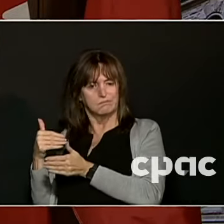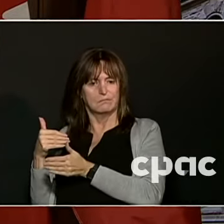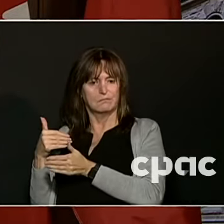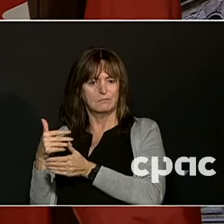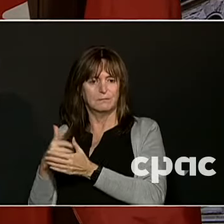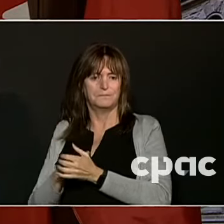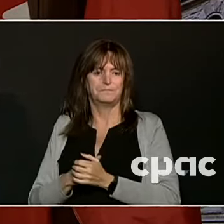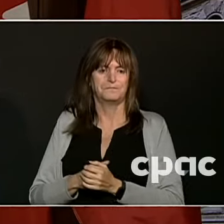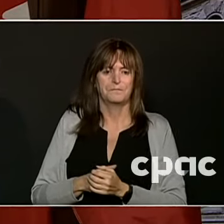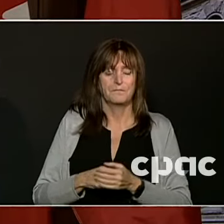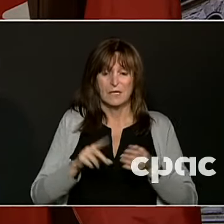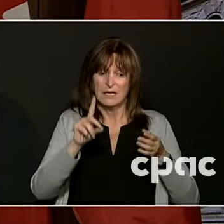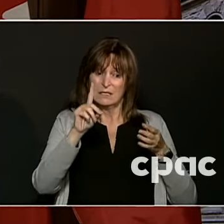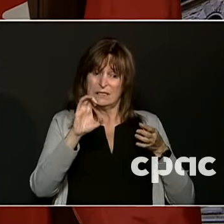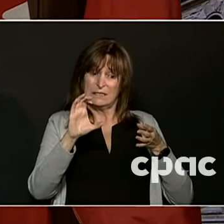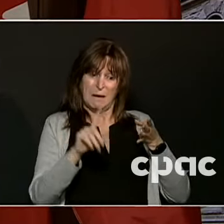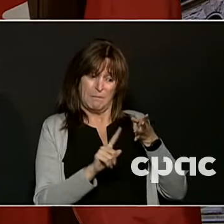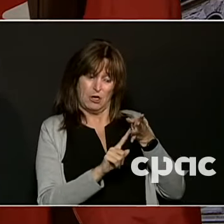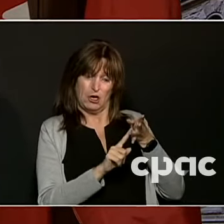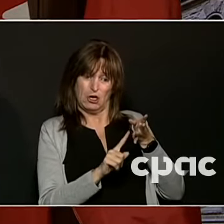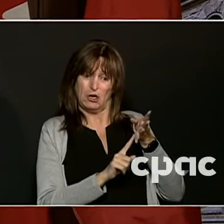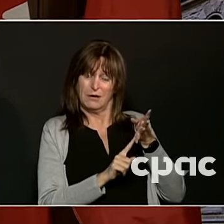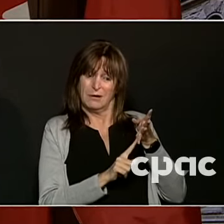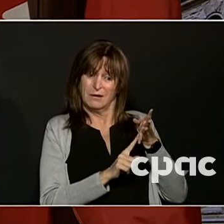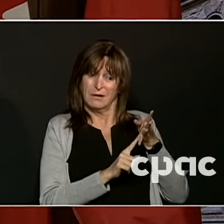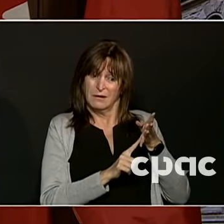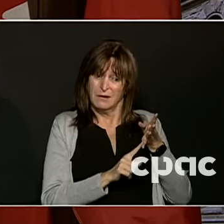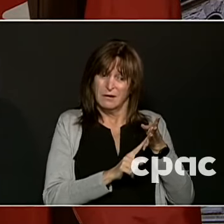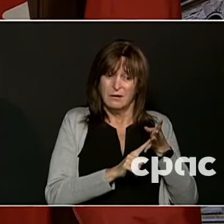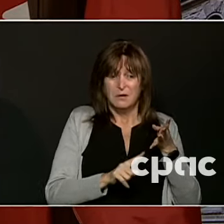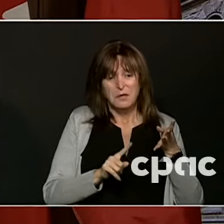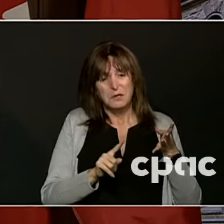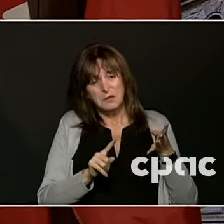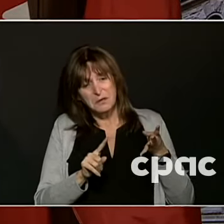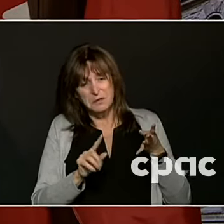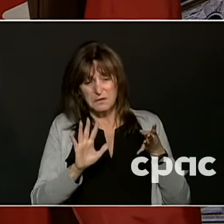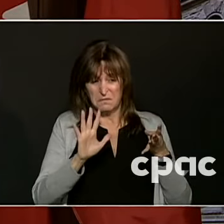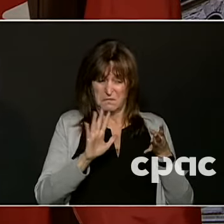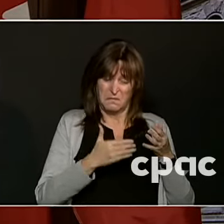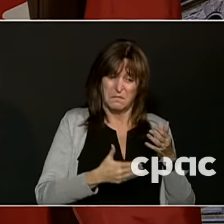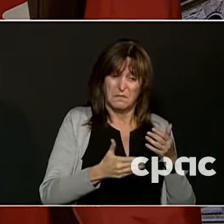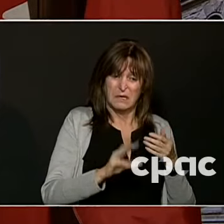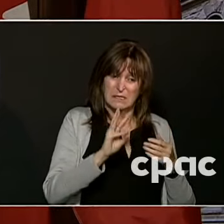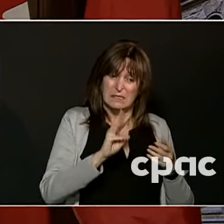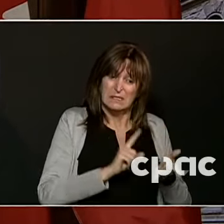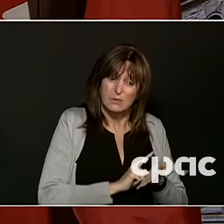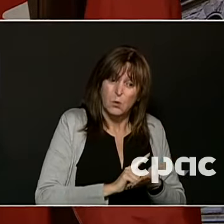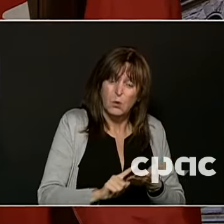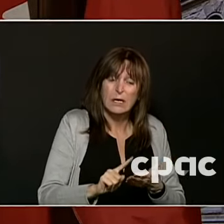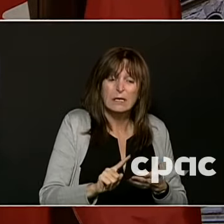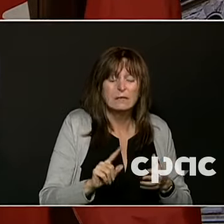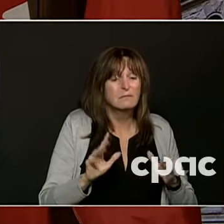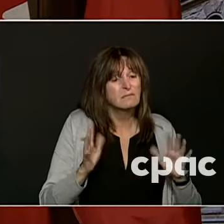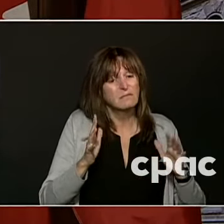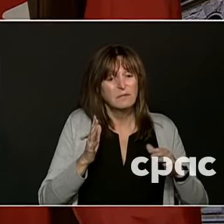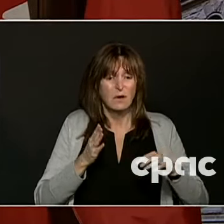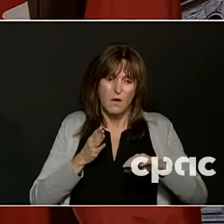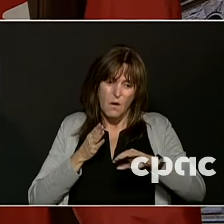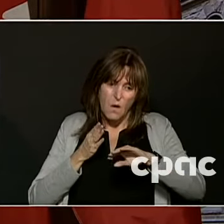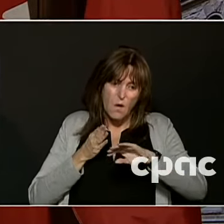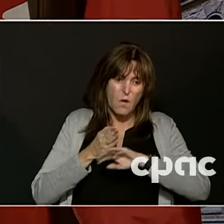about 6 weeks, almost all of our scenarios take us well over 200 ICU beds being occupied, and in the worst case